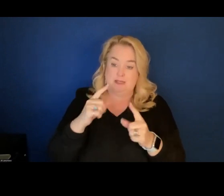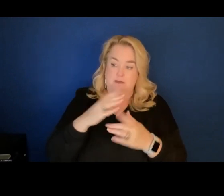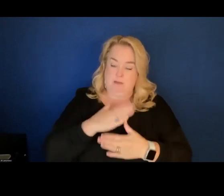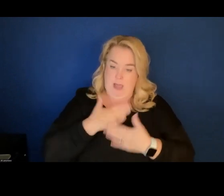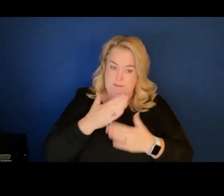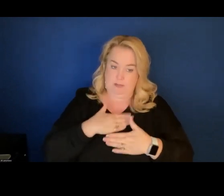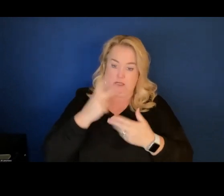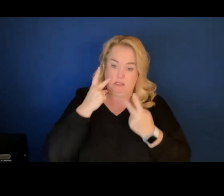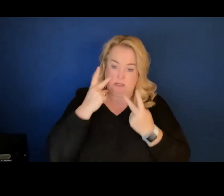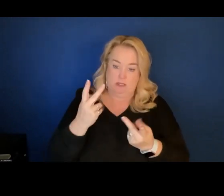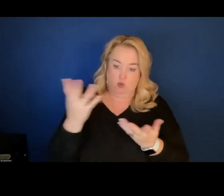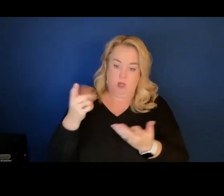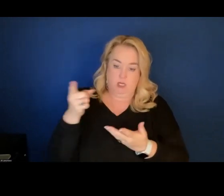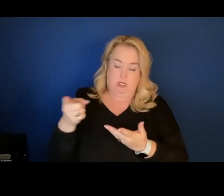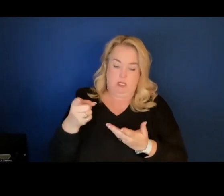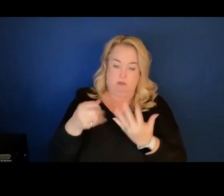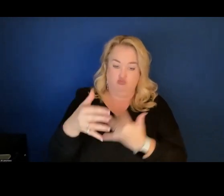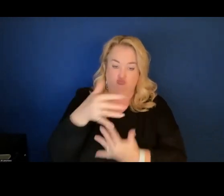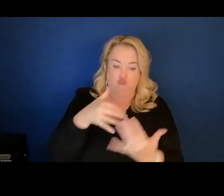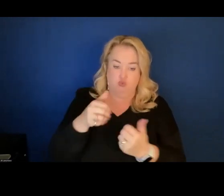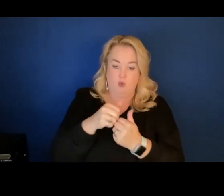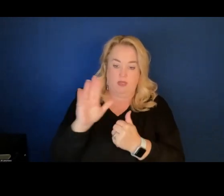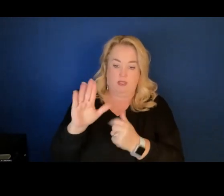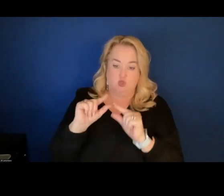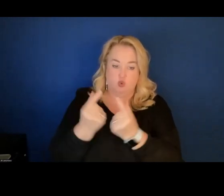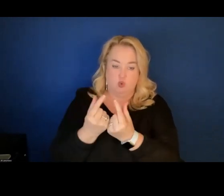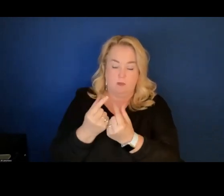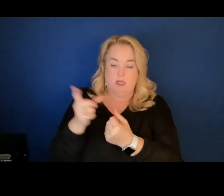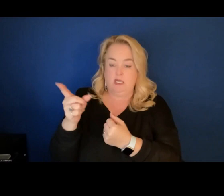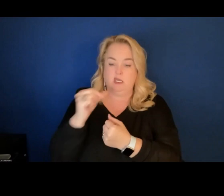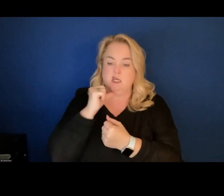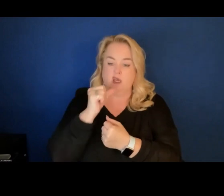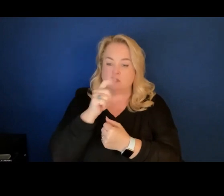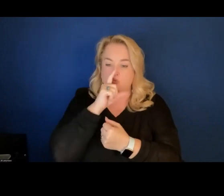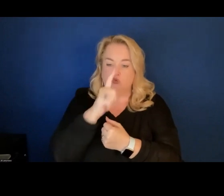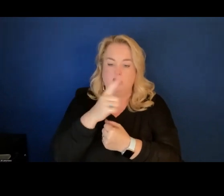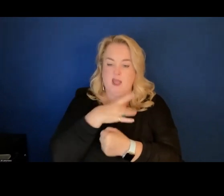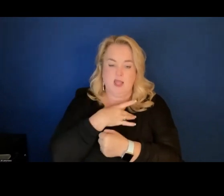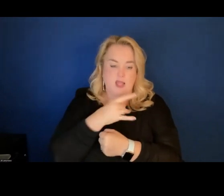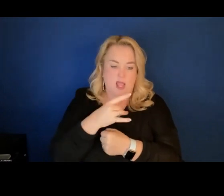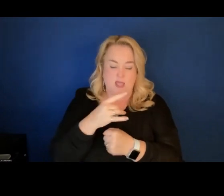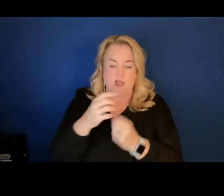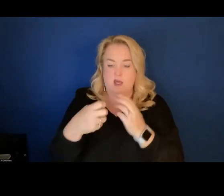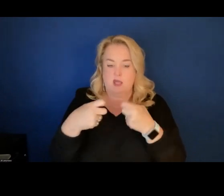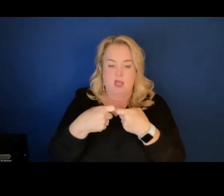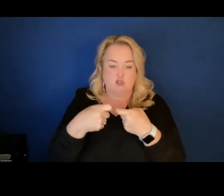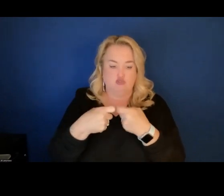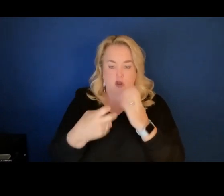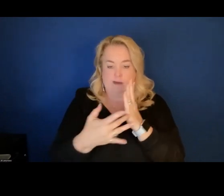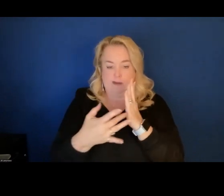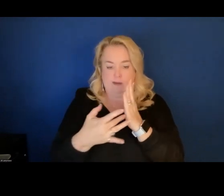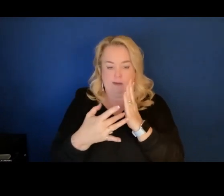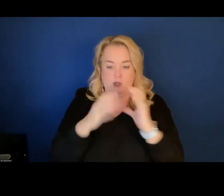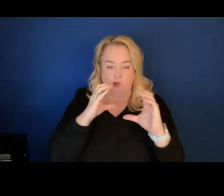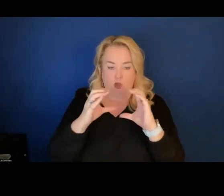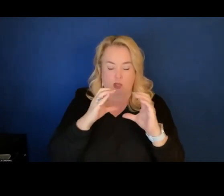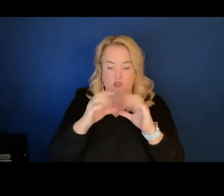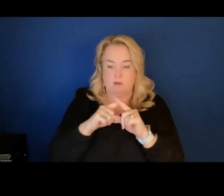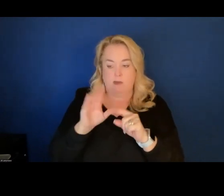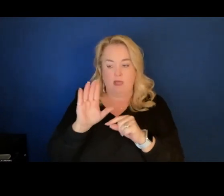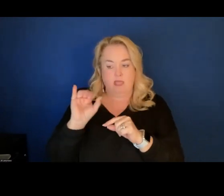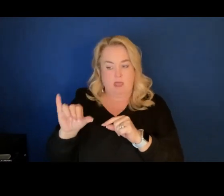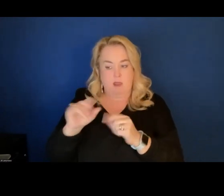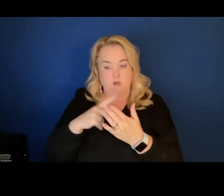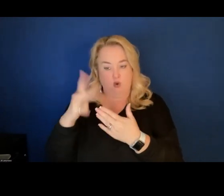he gets from meeting with the group. He's not one to use or like electronic communication, but this program has grabbed him in a good